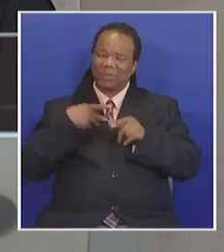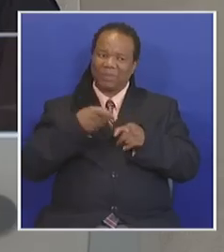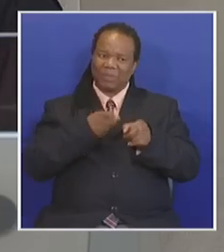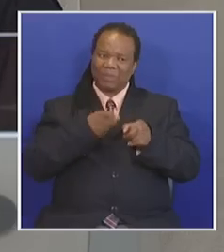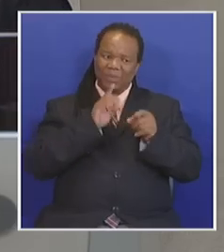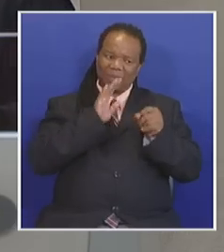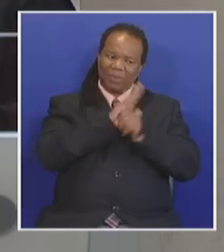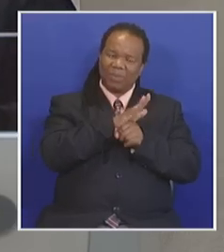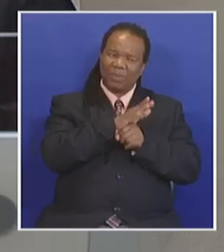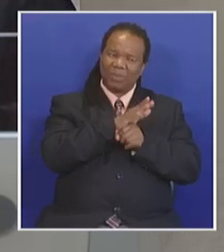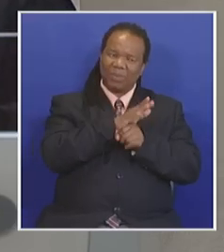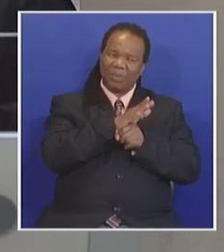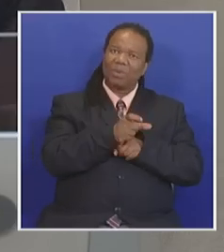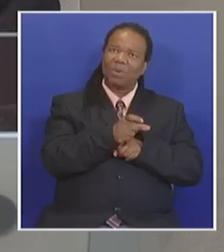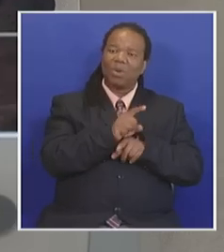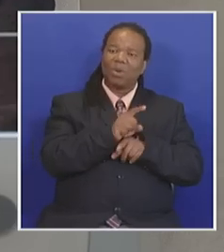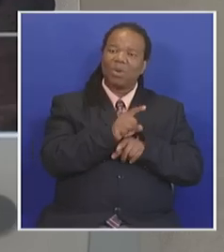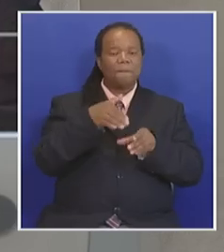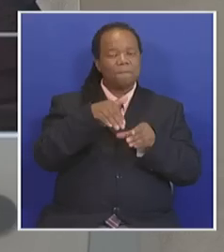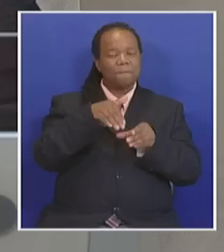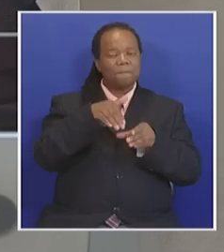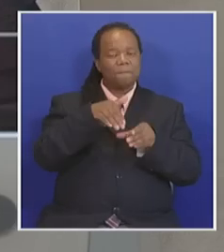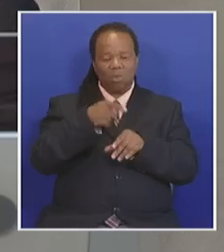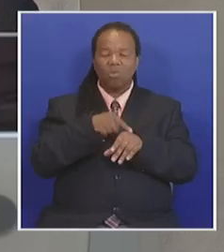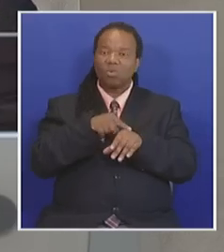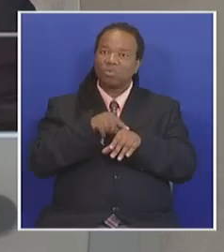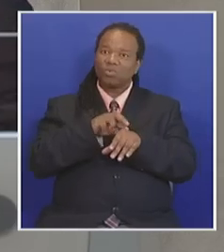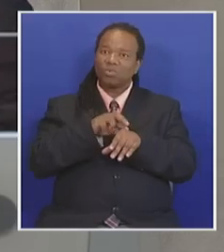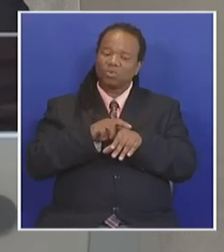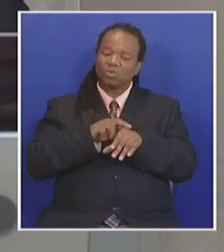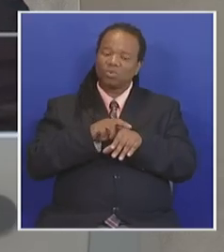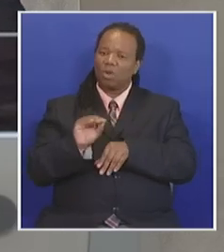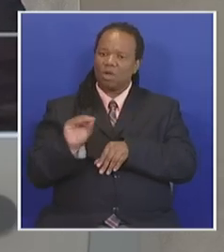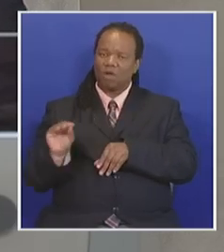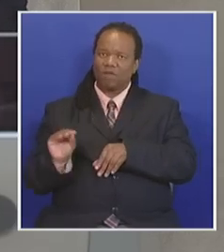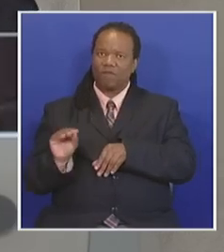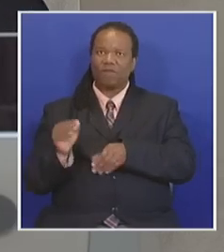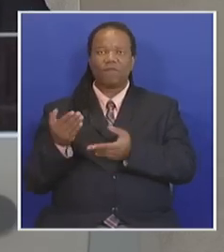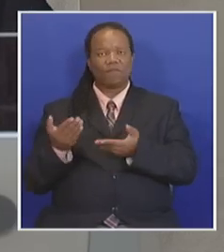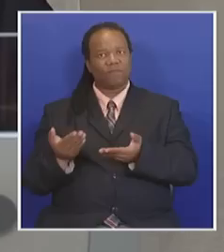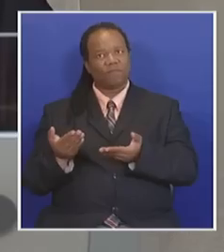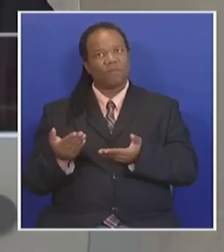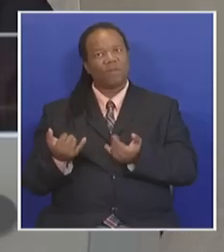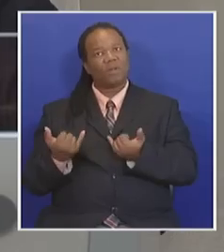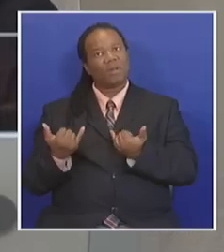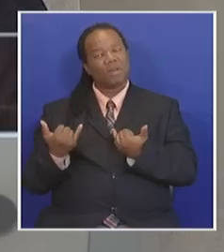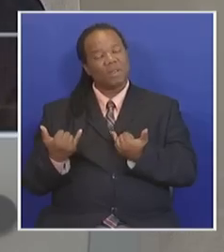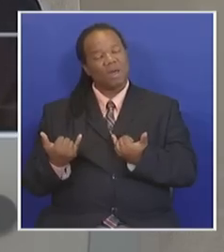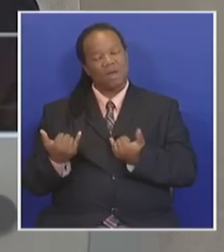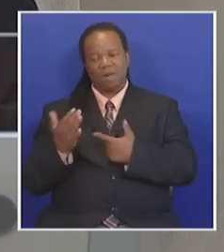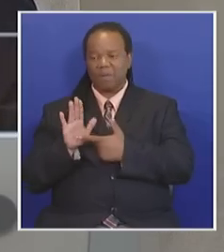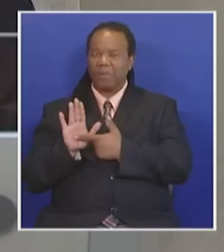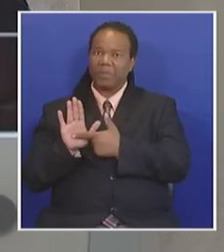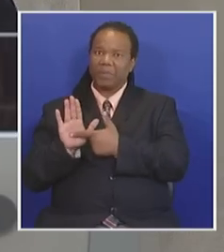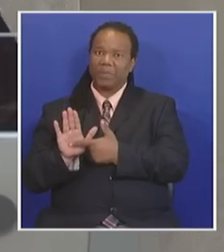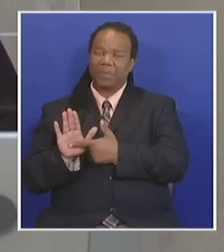nature of embedded racism in our society. The recent chain of racist instances and